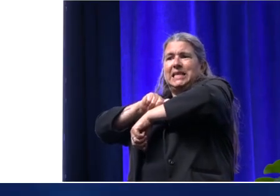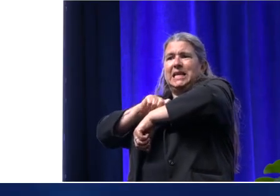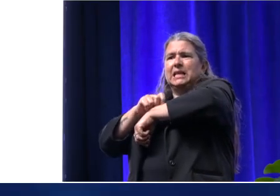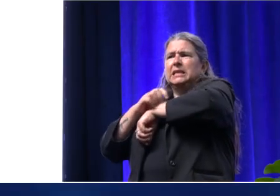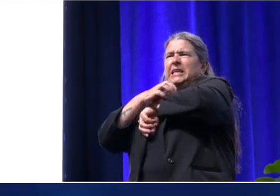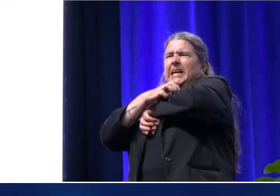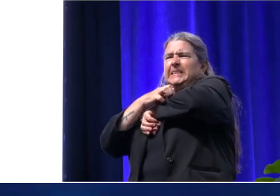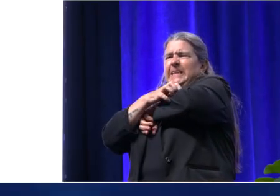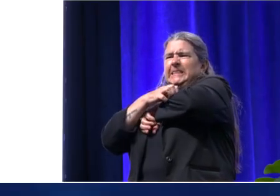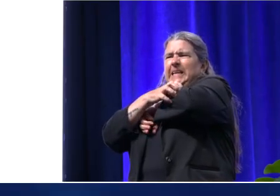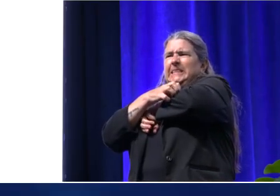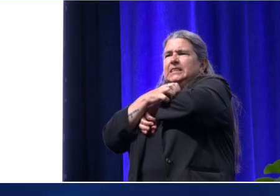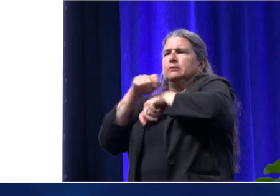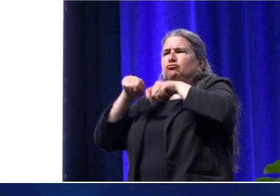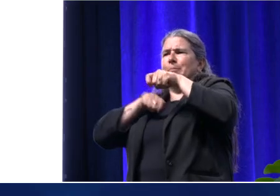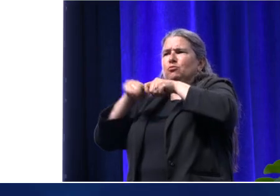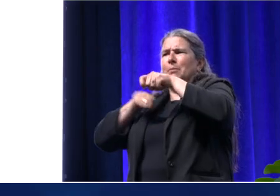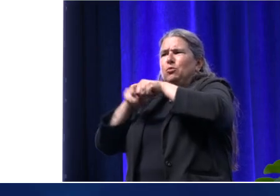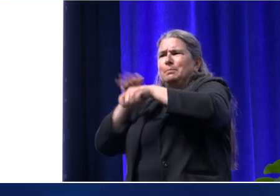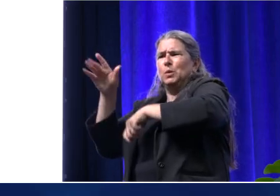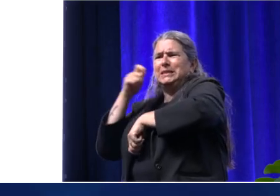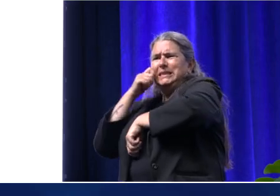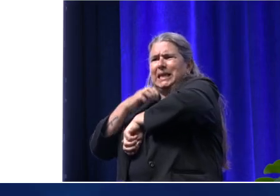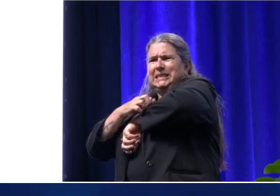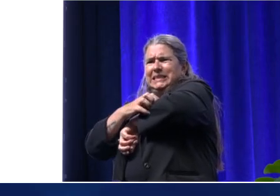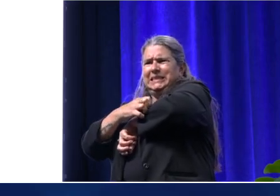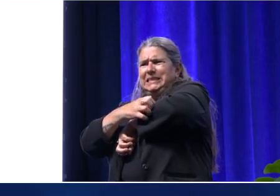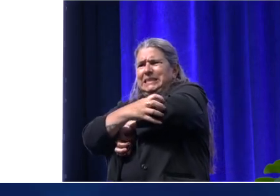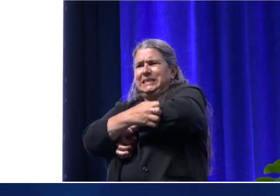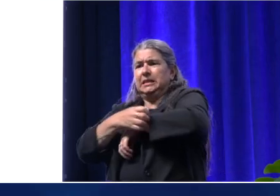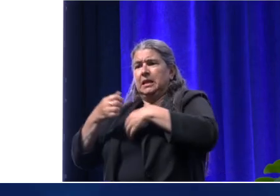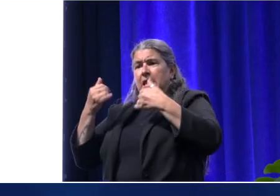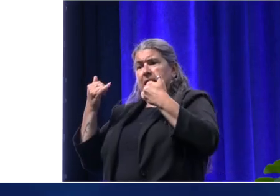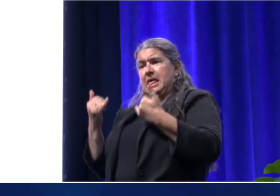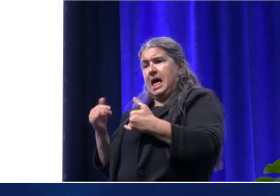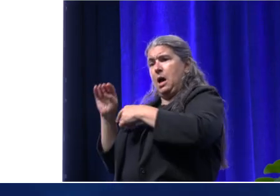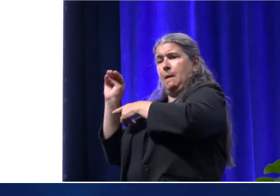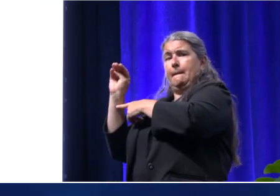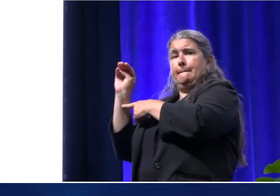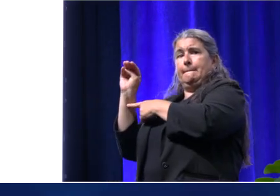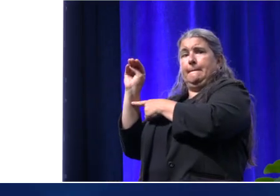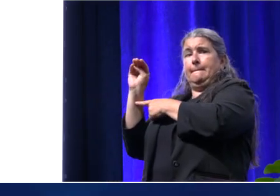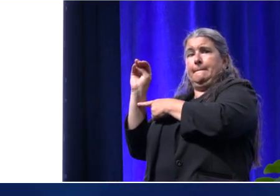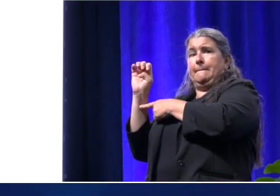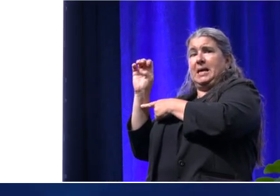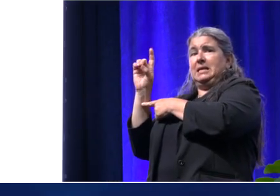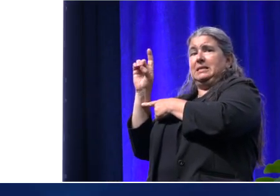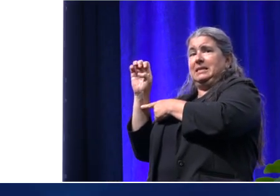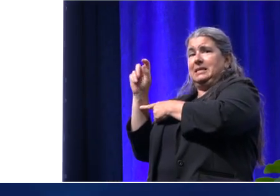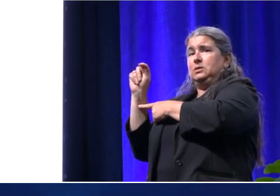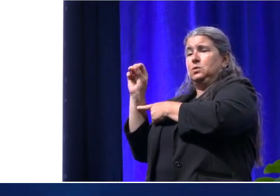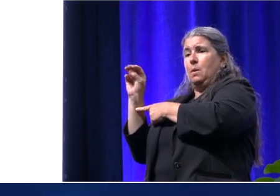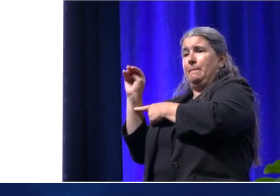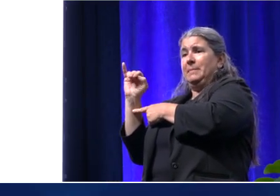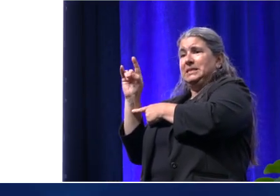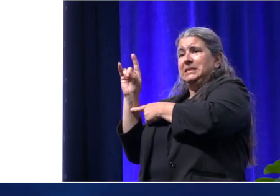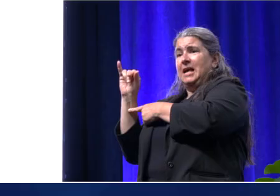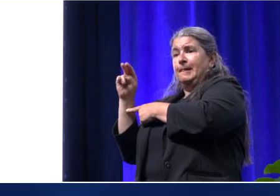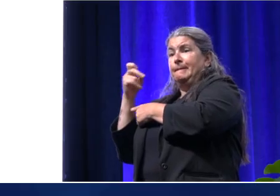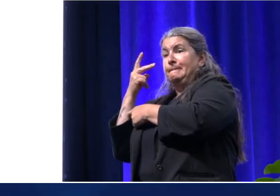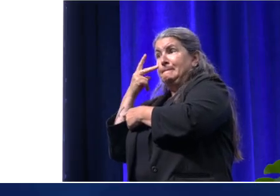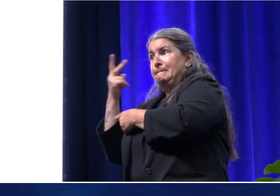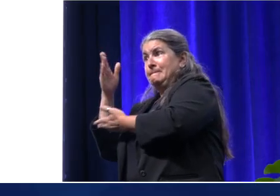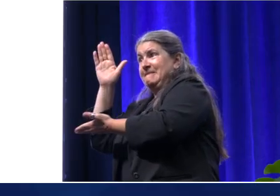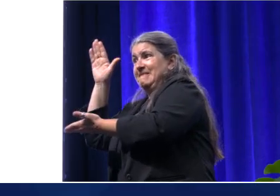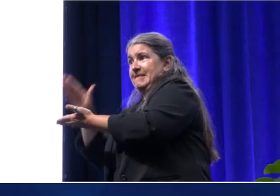confirming, in places like Pittsburgh, where medetomidine has replaced xylazine in the drug supply, they're seeing less fresh wounds